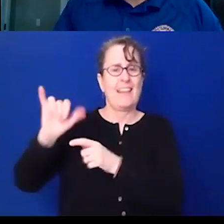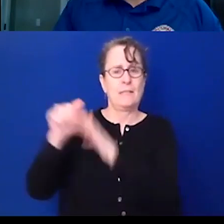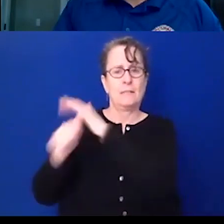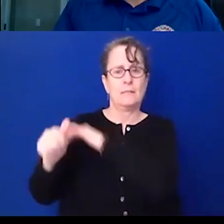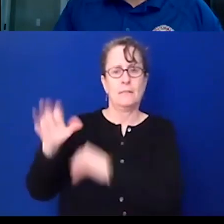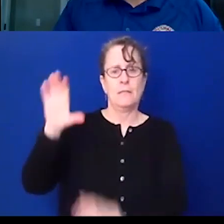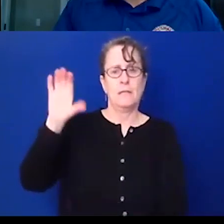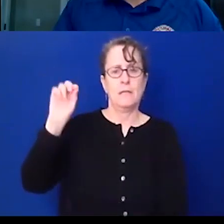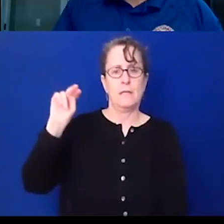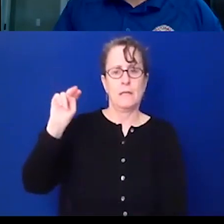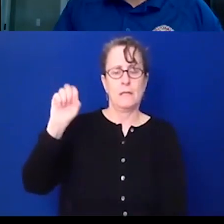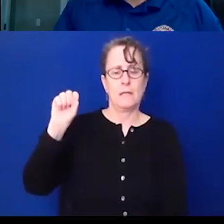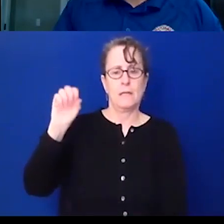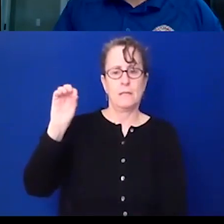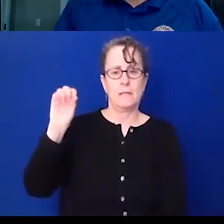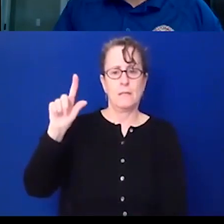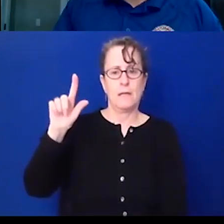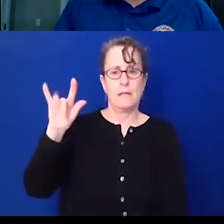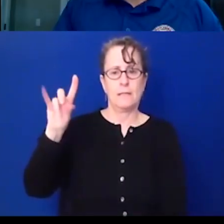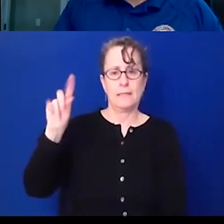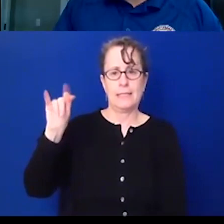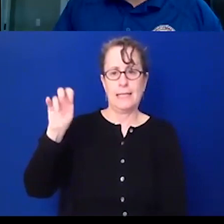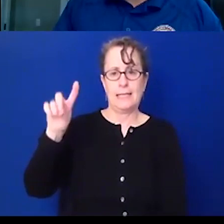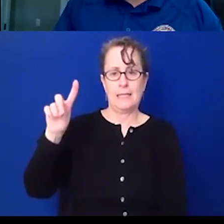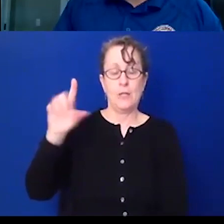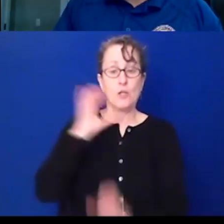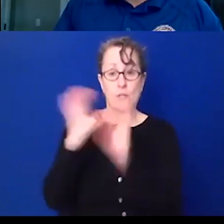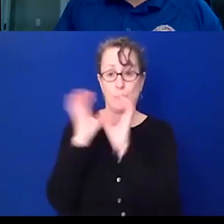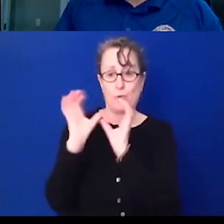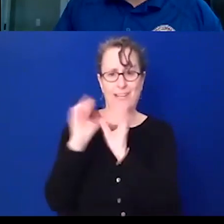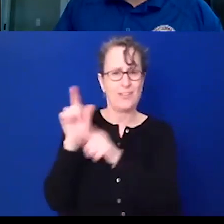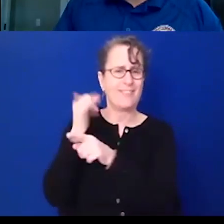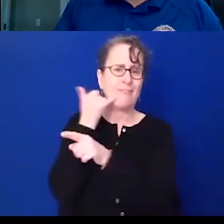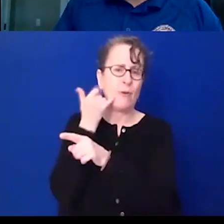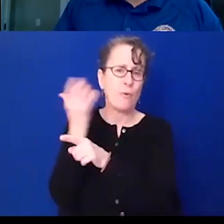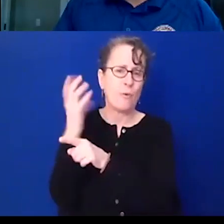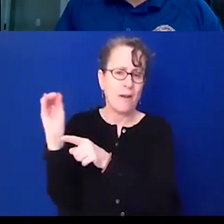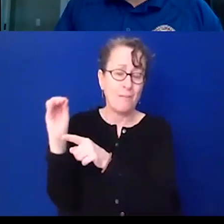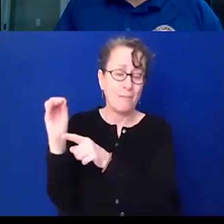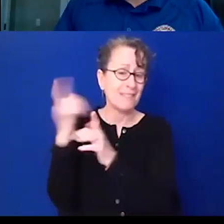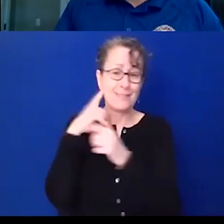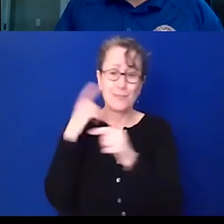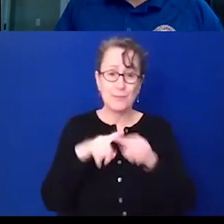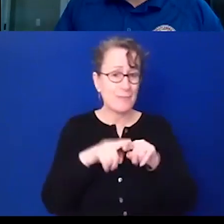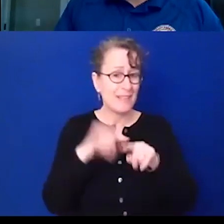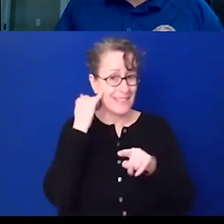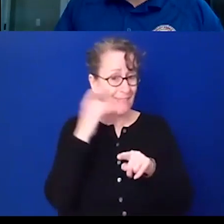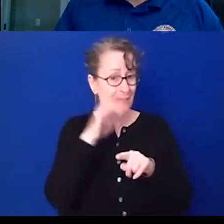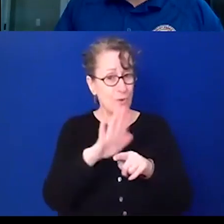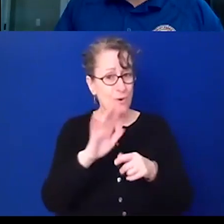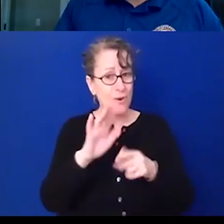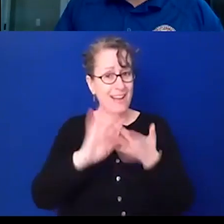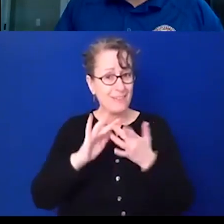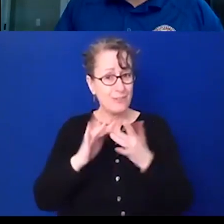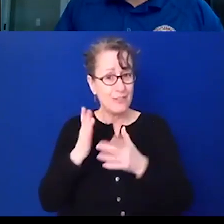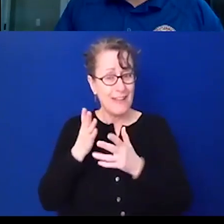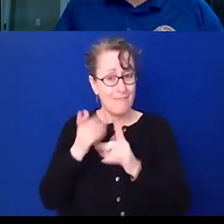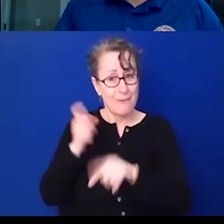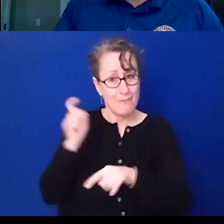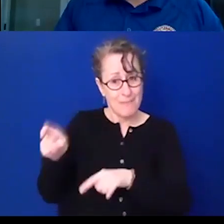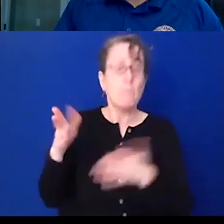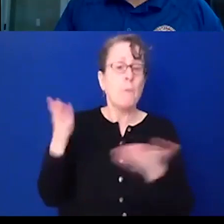okay. So that's probably another issue that I guess is going to be brought up sometime. I know today or next meeting about the broadband, I guess.